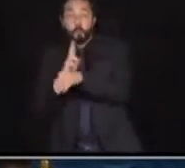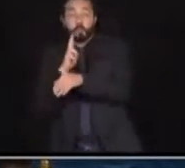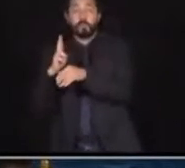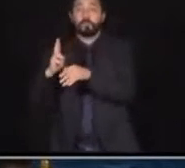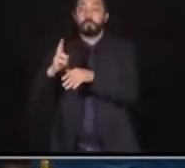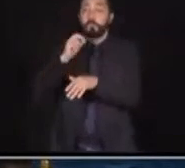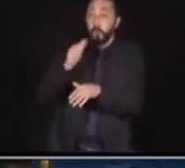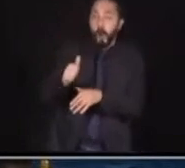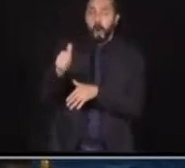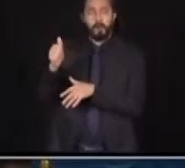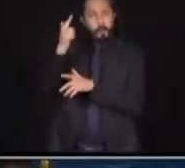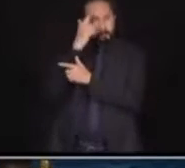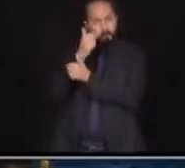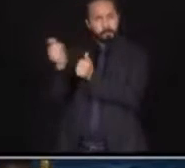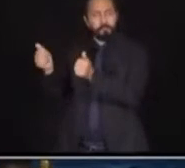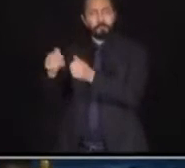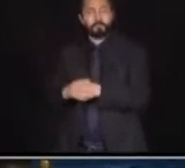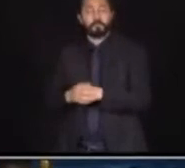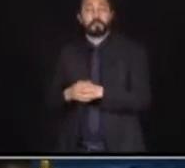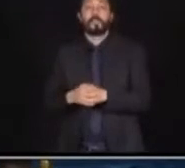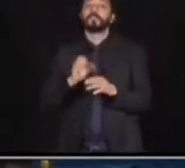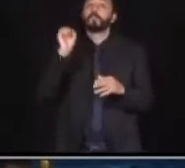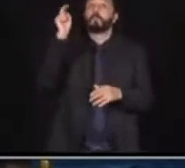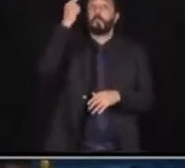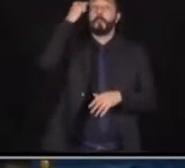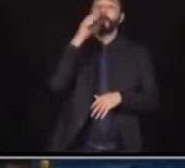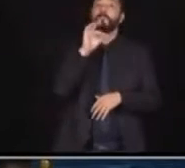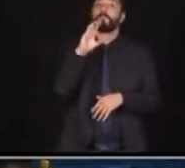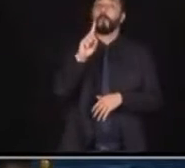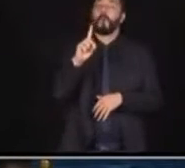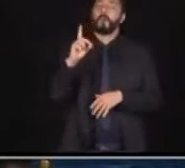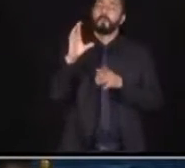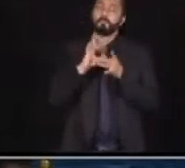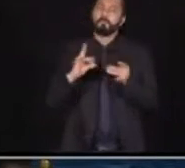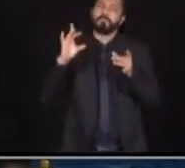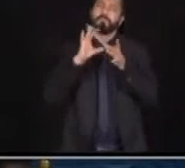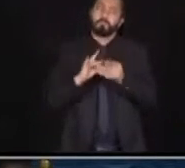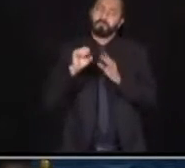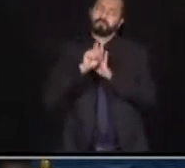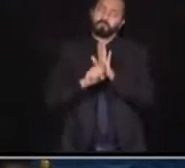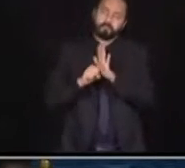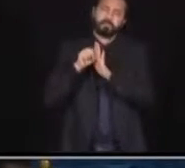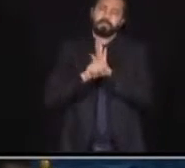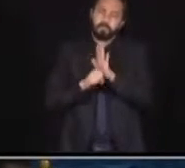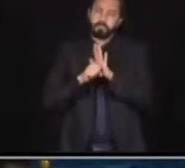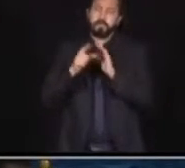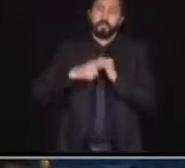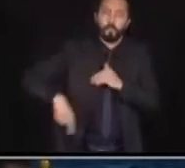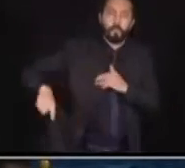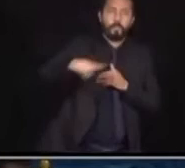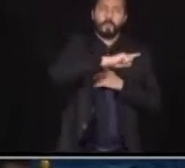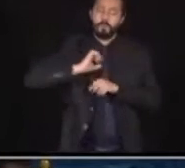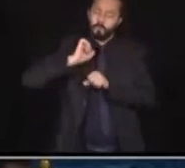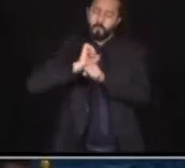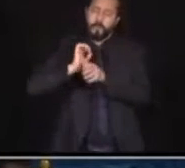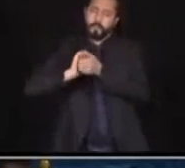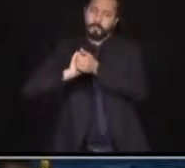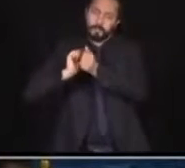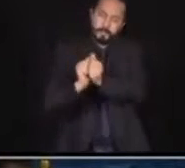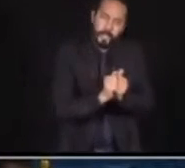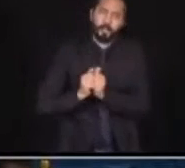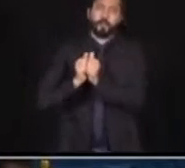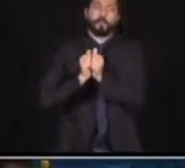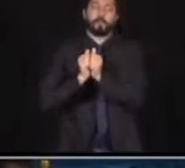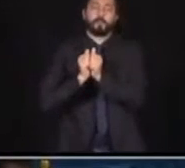Premier Ford often says, we all need to pull together in the same direction. And now, as we face a